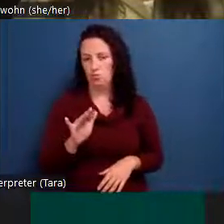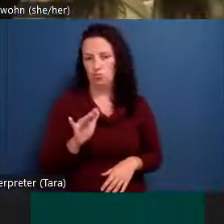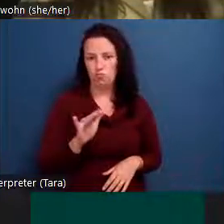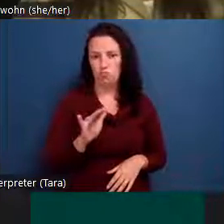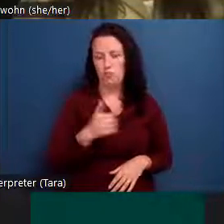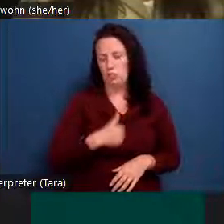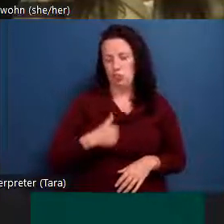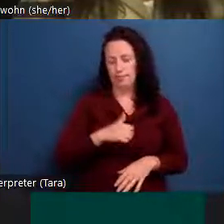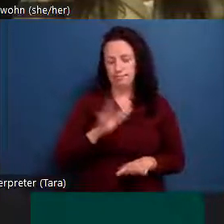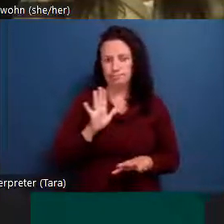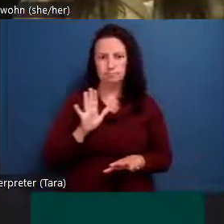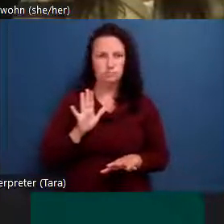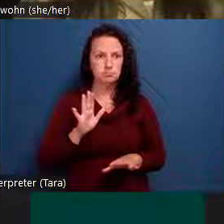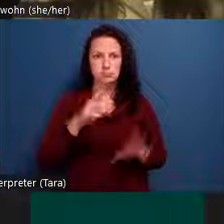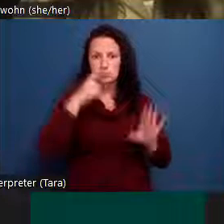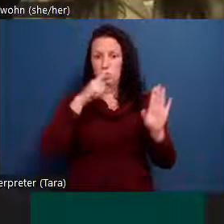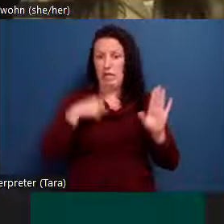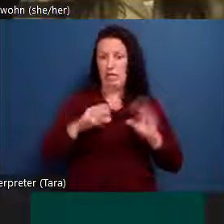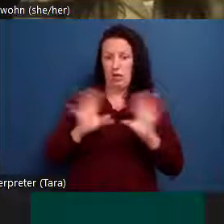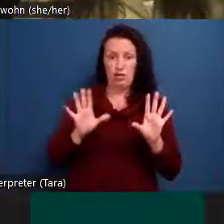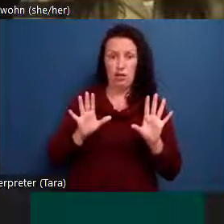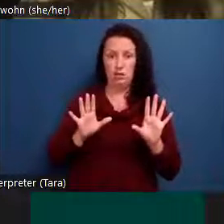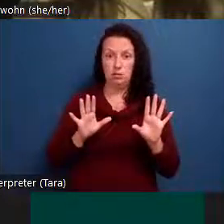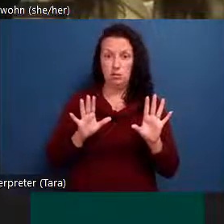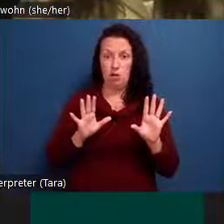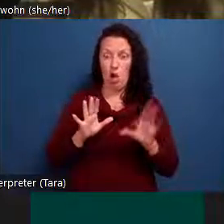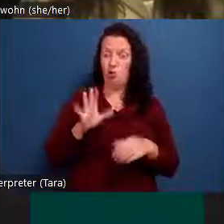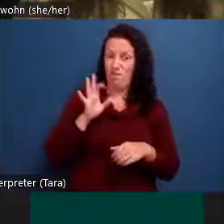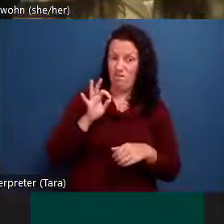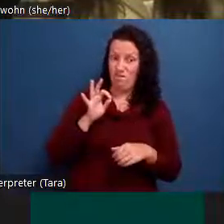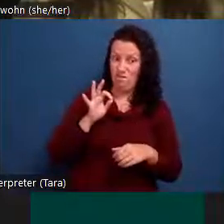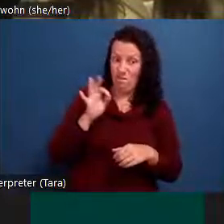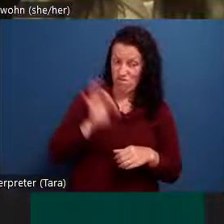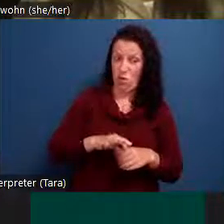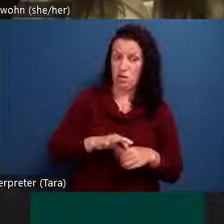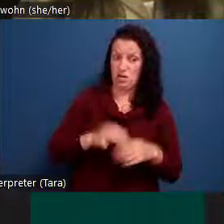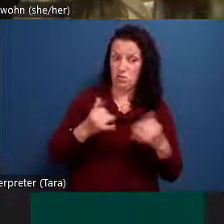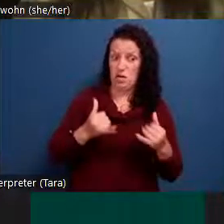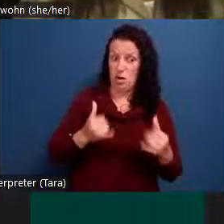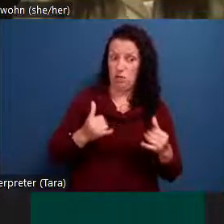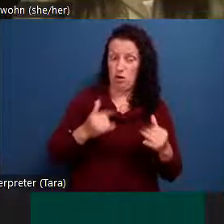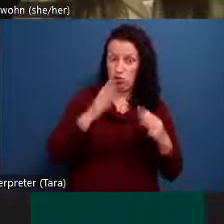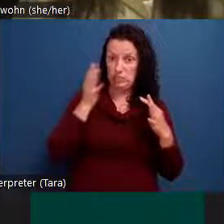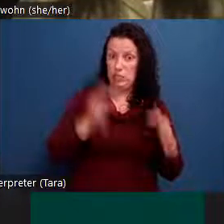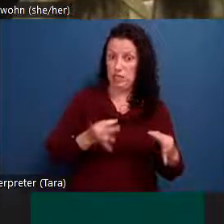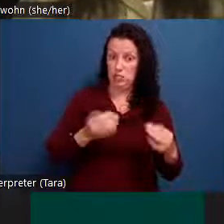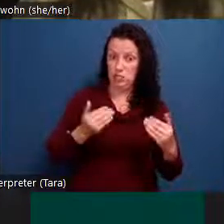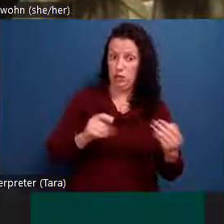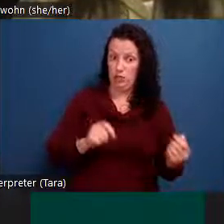sorry. Sorry. Yeah, can I clarify? Ahead. Yes, please. Are we voting on this motion right now? Are we making a decision on this motion to strike that Jason